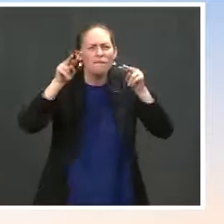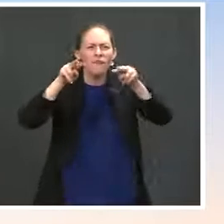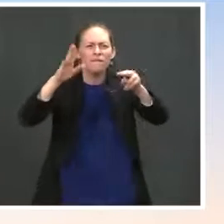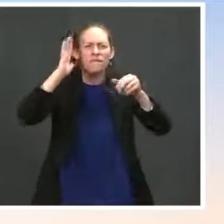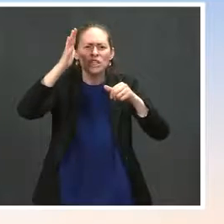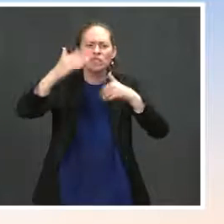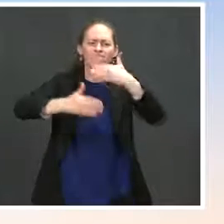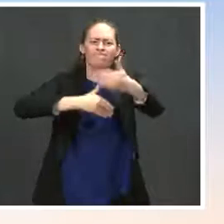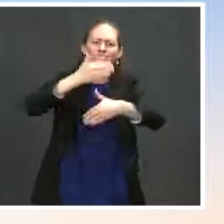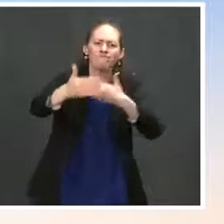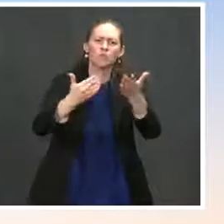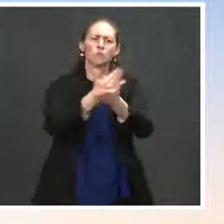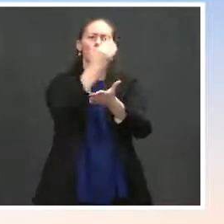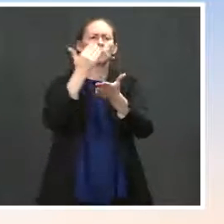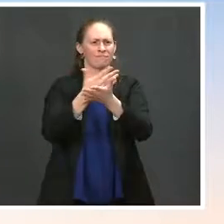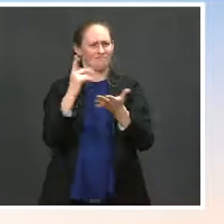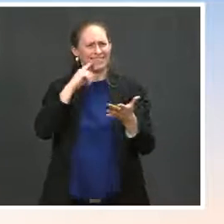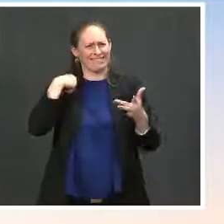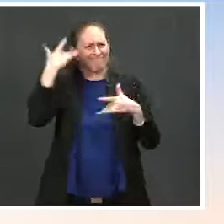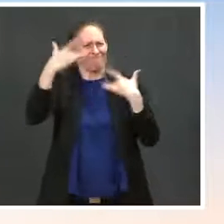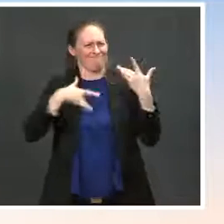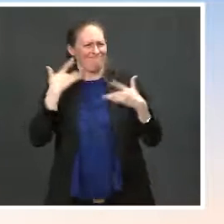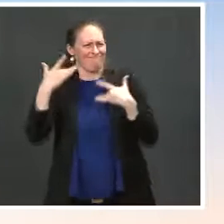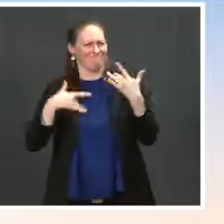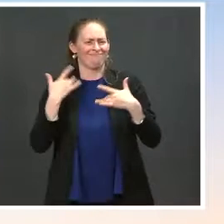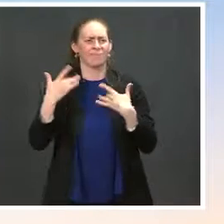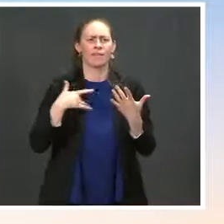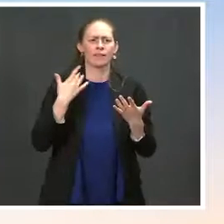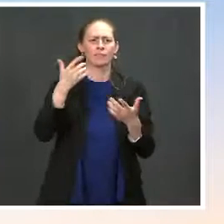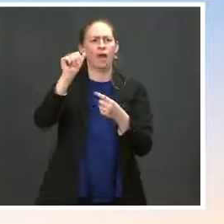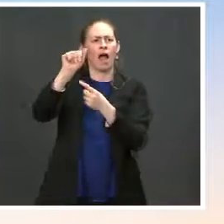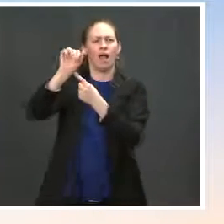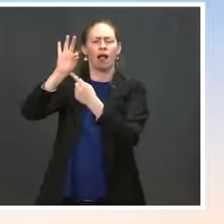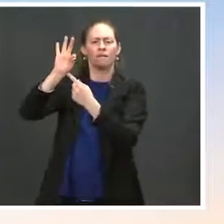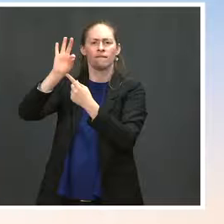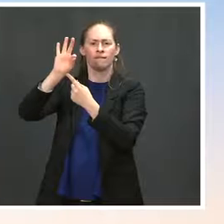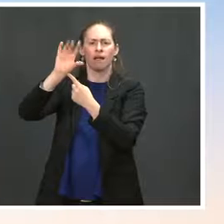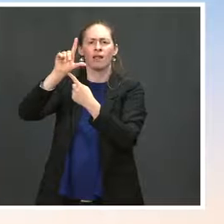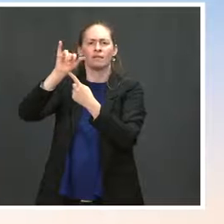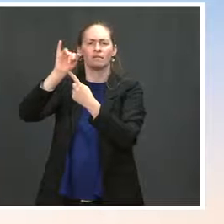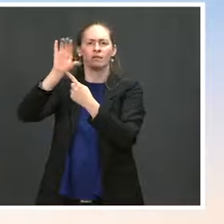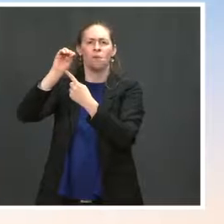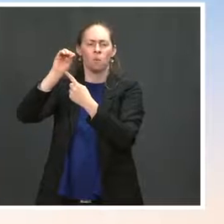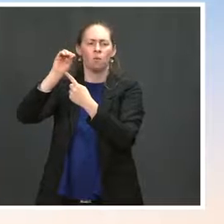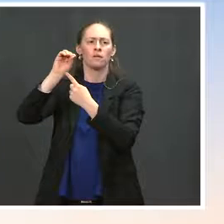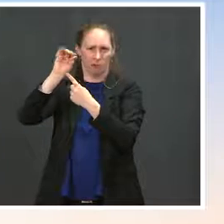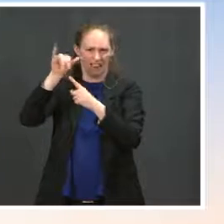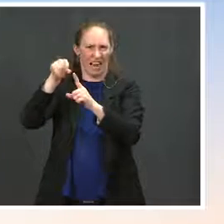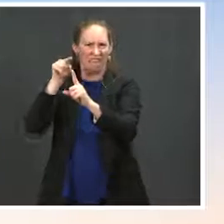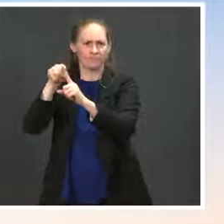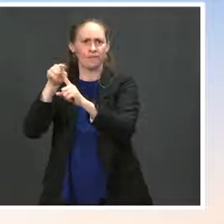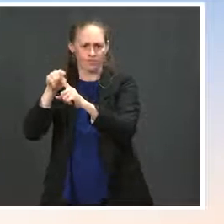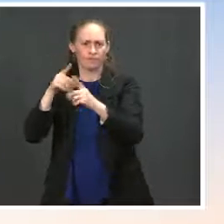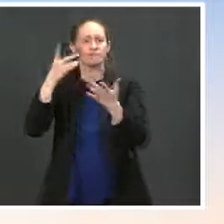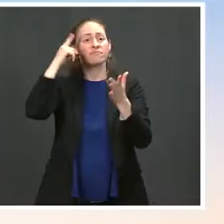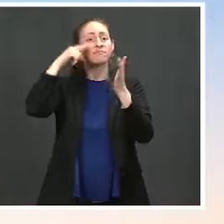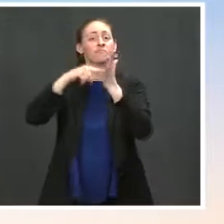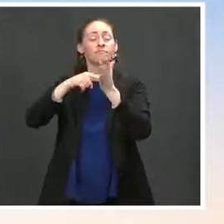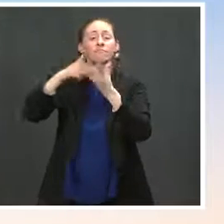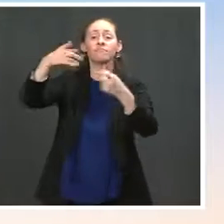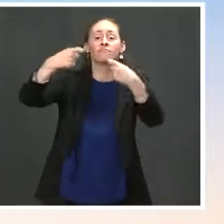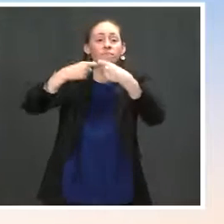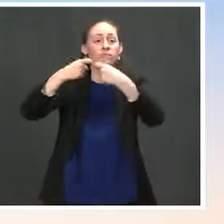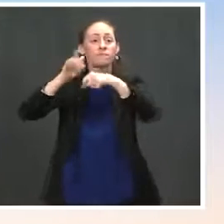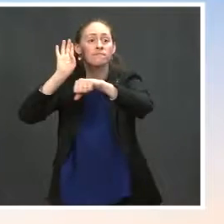received endorsements from the AFL-CIO, the Chamber of Commerce, the Edison Electrical Institute, and the